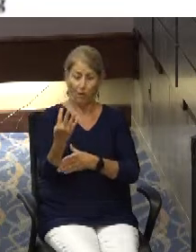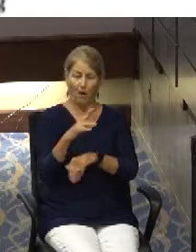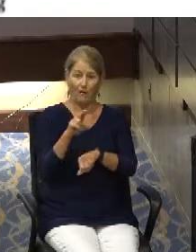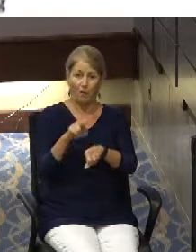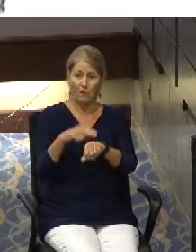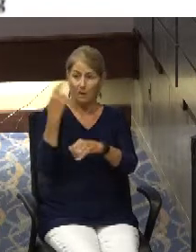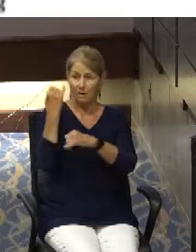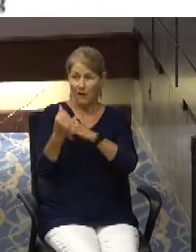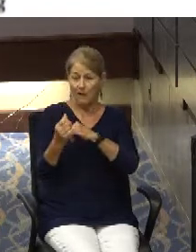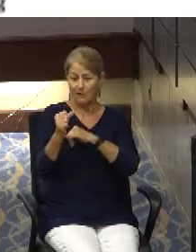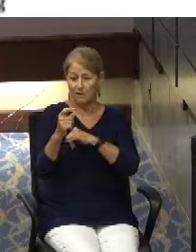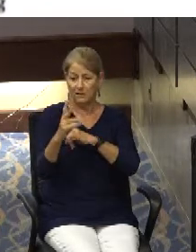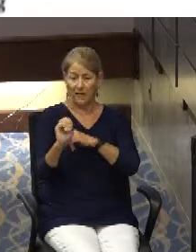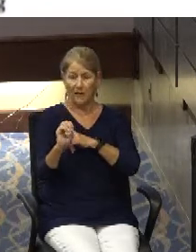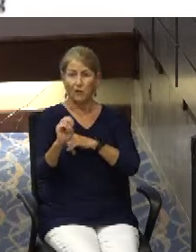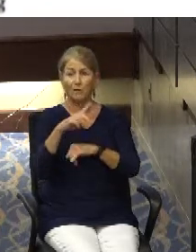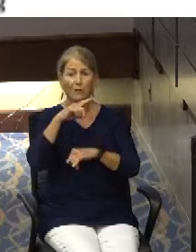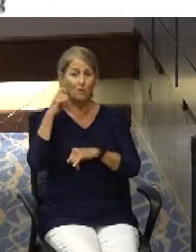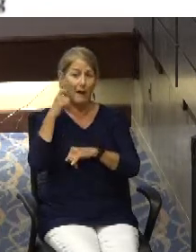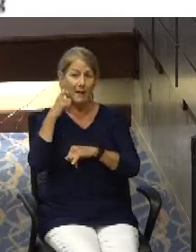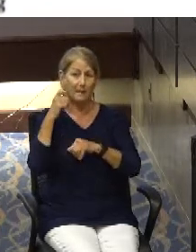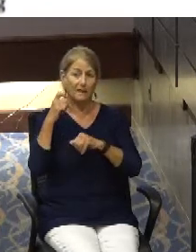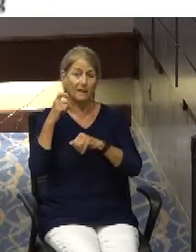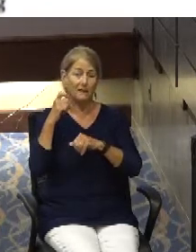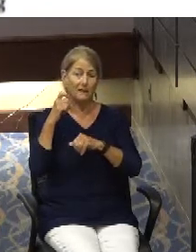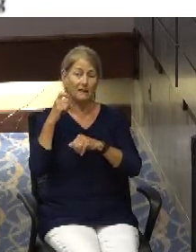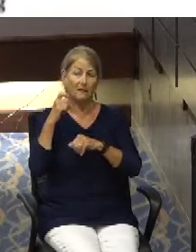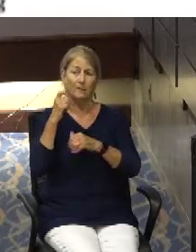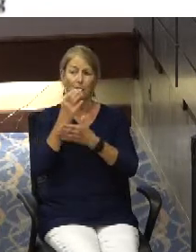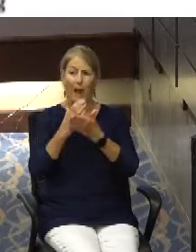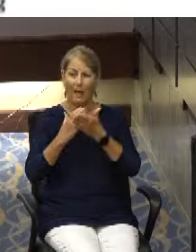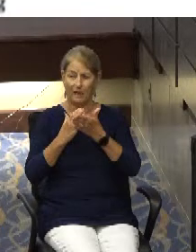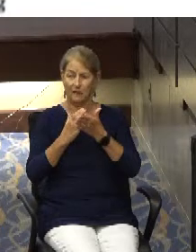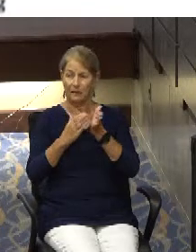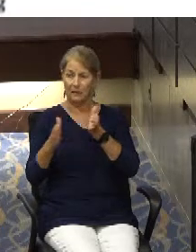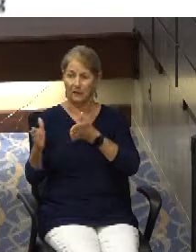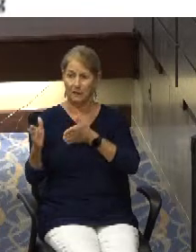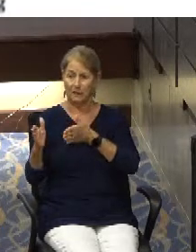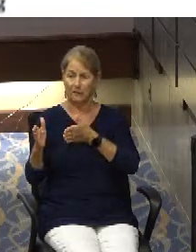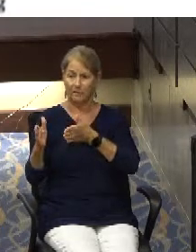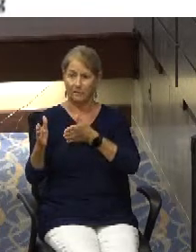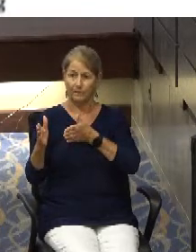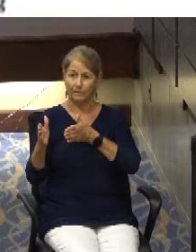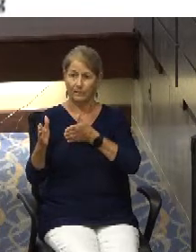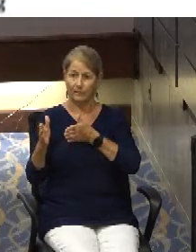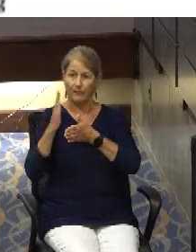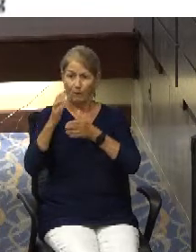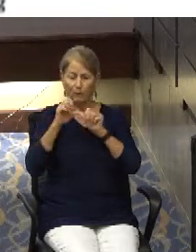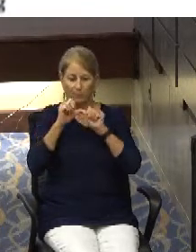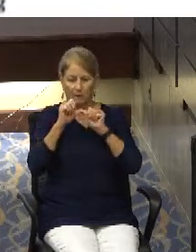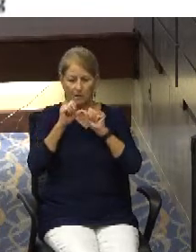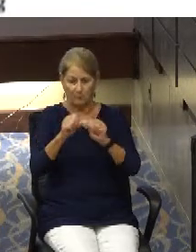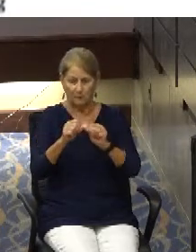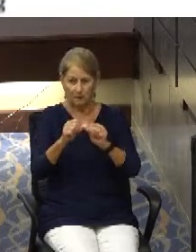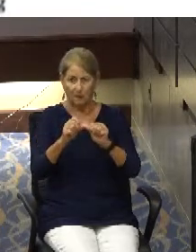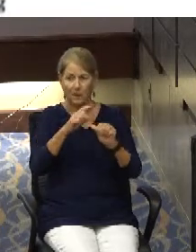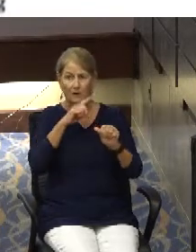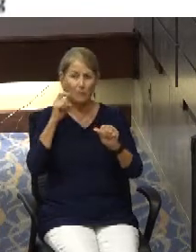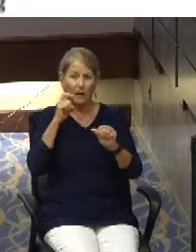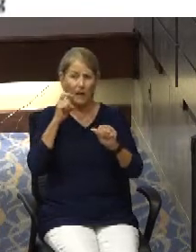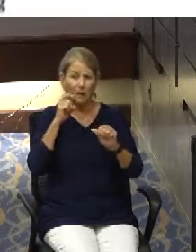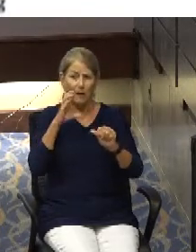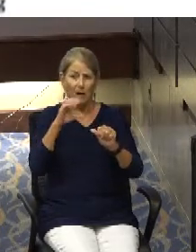final stage in our drought contingency plan, if we remain in a drought condition and we don't get